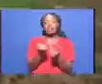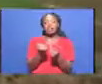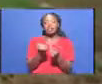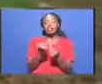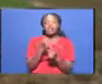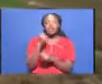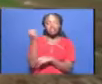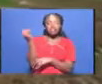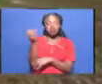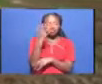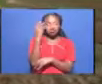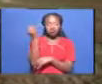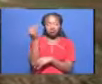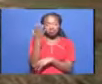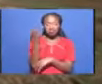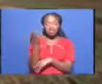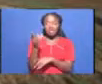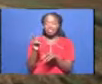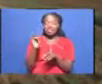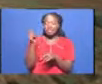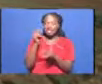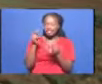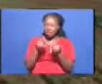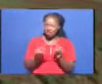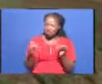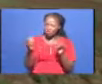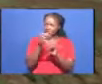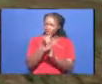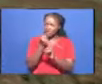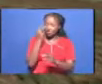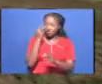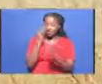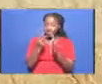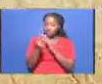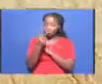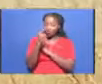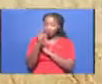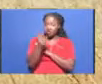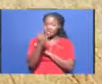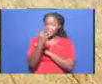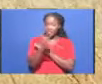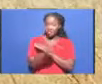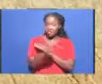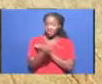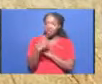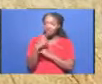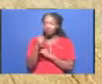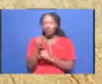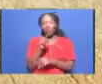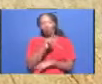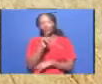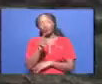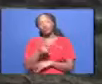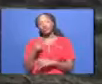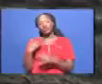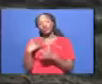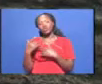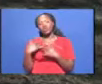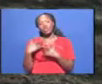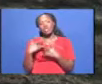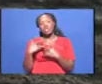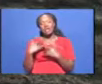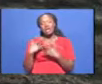view. And as Kenya strives to achieve Vision 2030, so begs the question, what is our